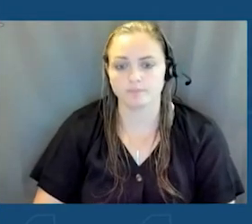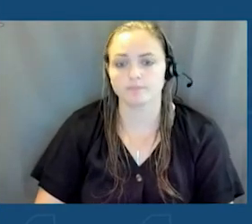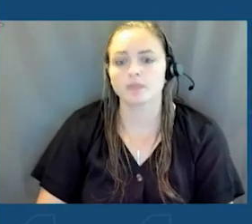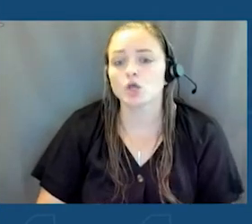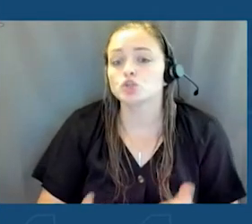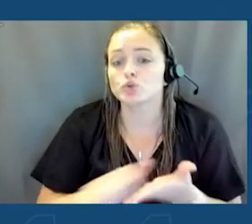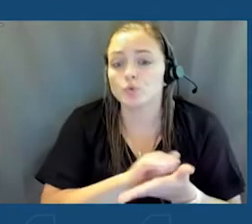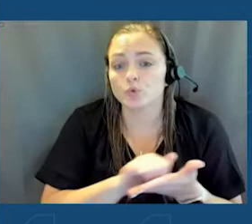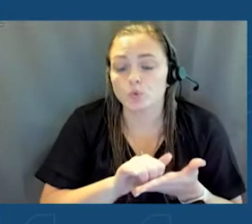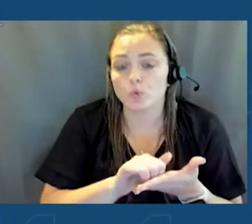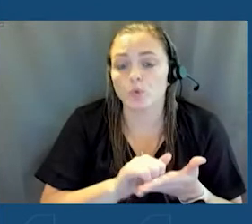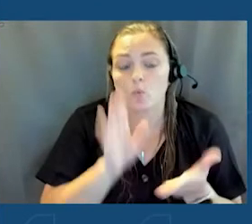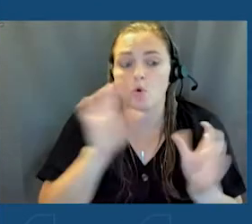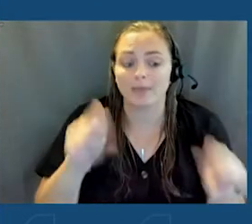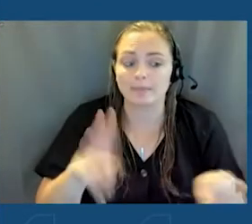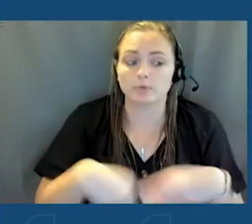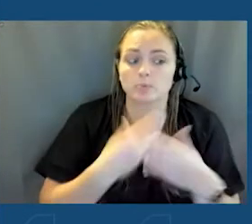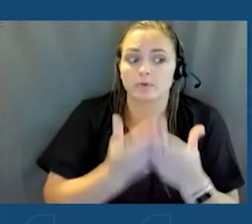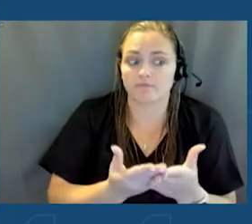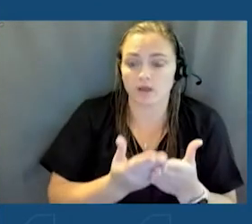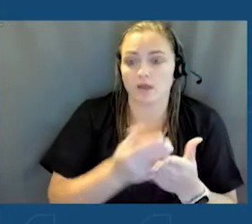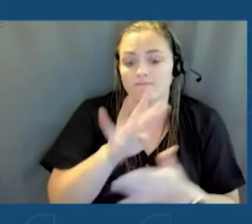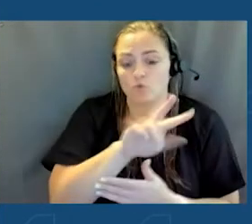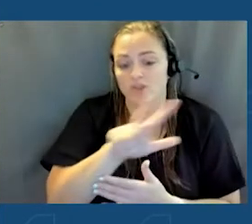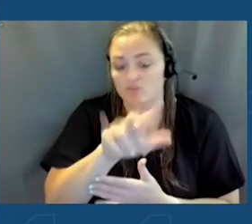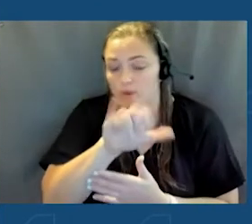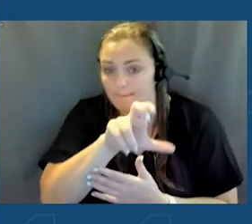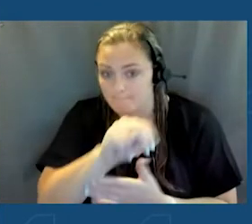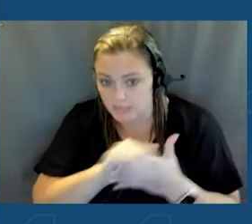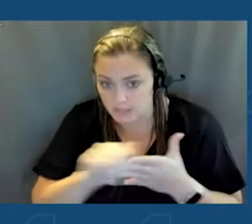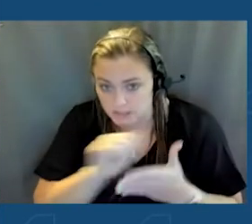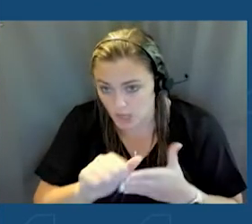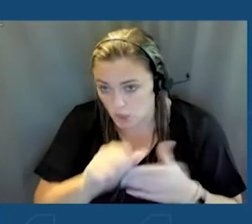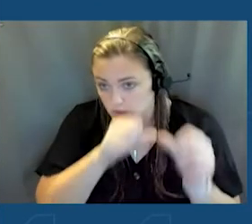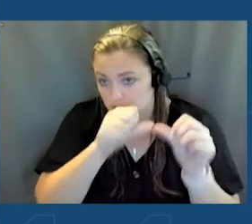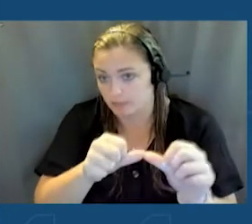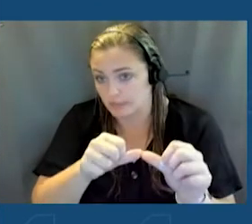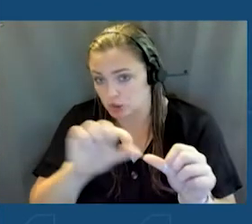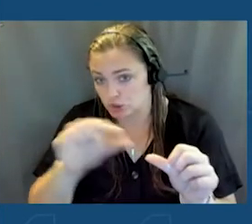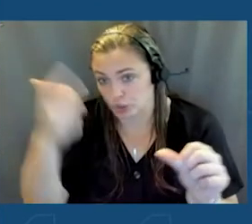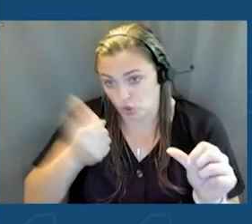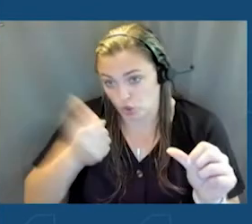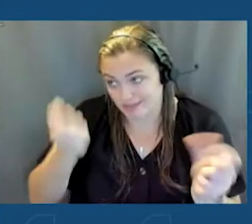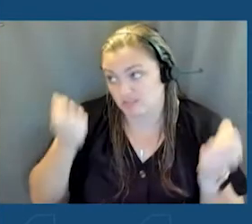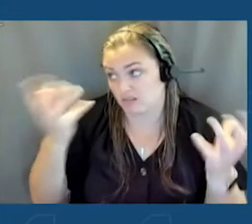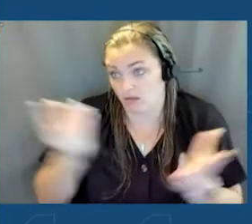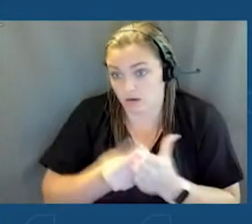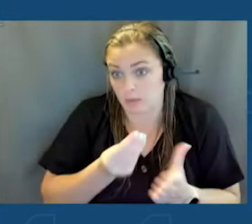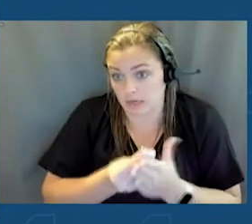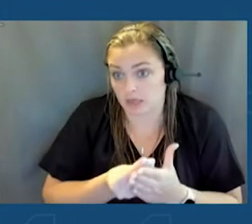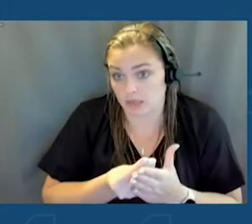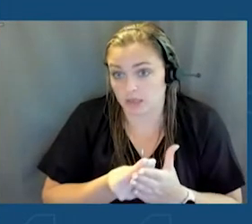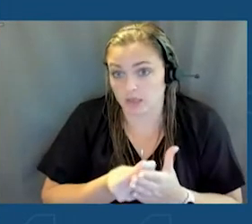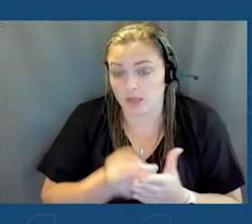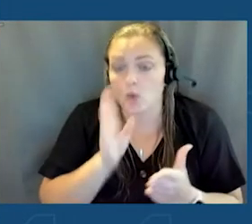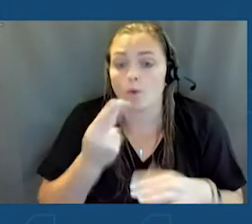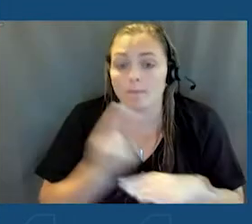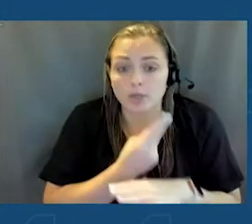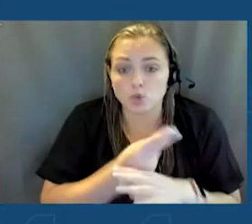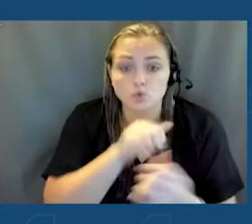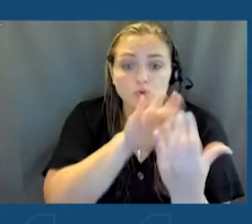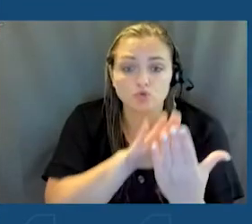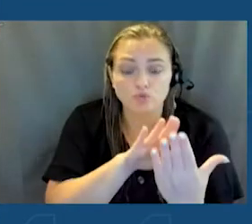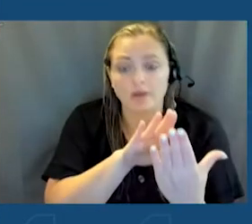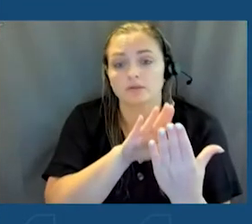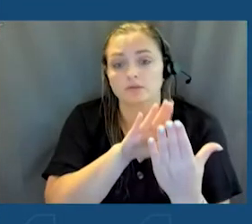provide $343 million of stabilization grants, which is a great deal of money. And they can be used to address a broad array